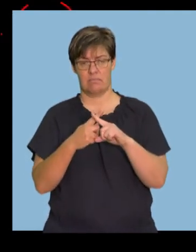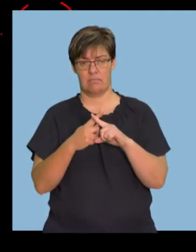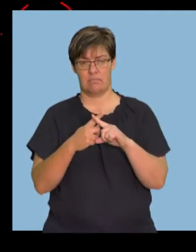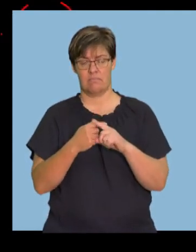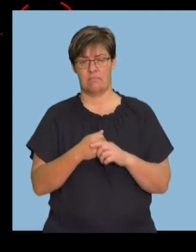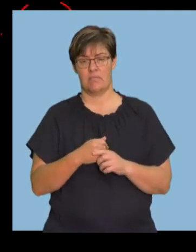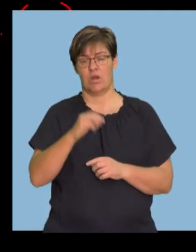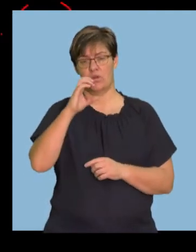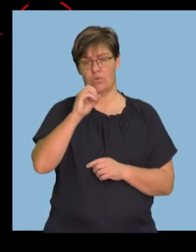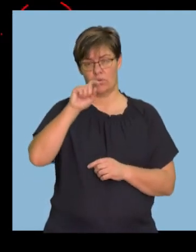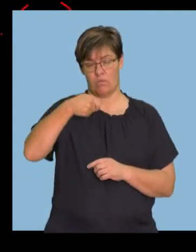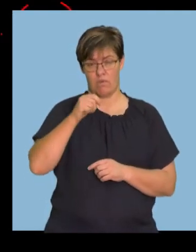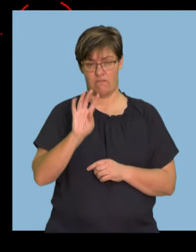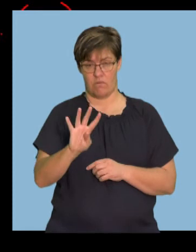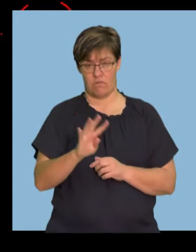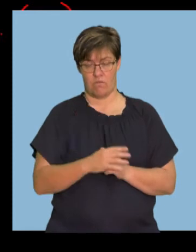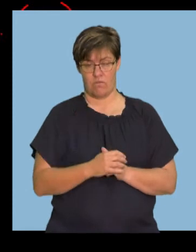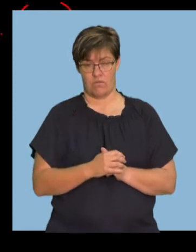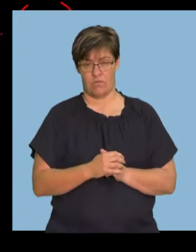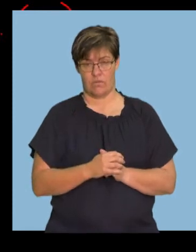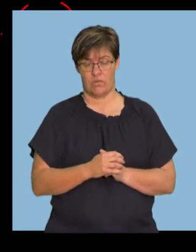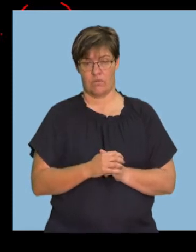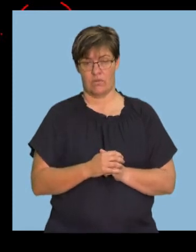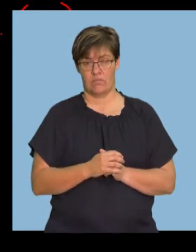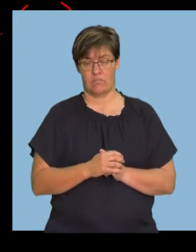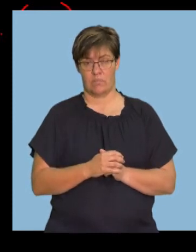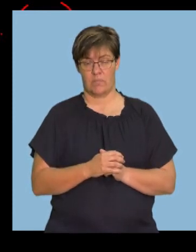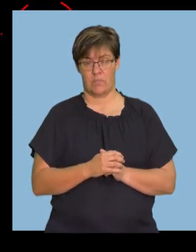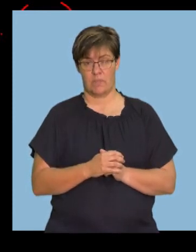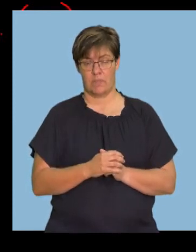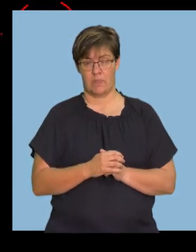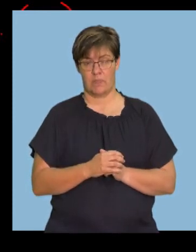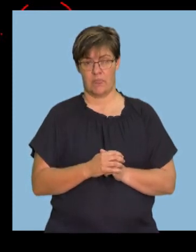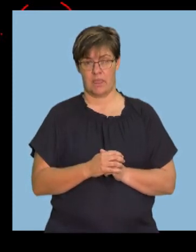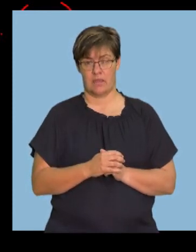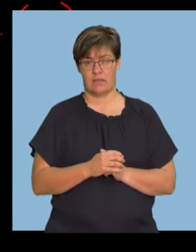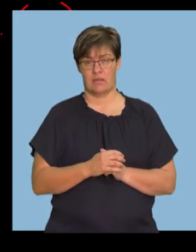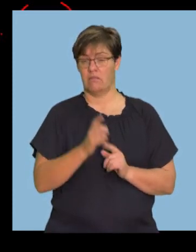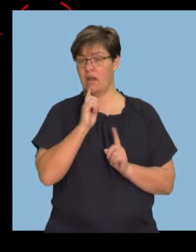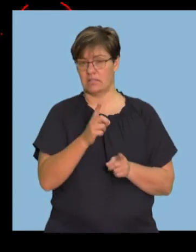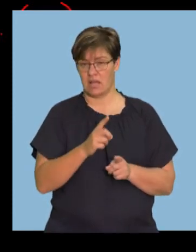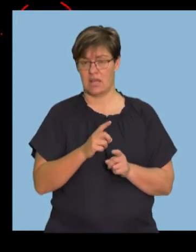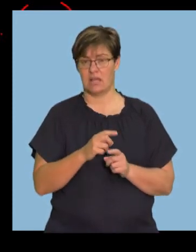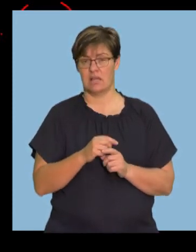like 8 multiplied by 0.4, okay? This gives us,